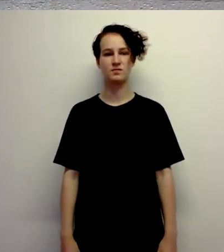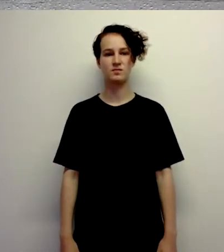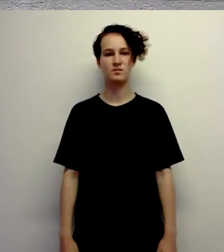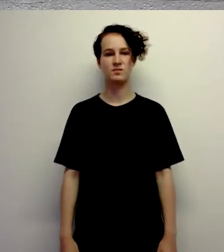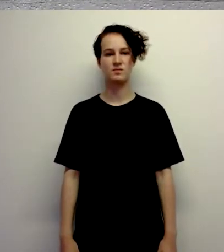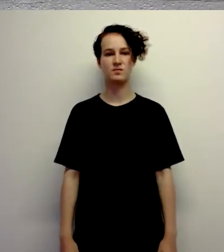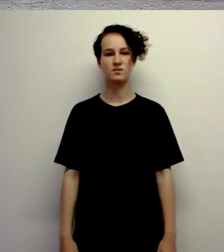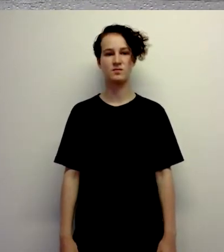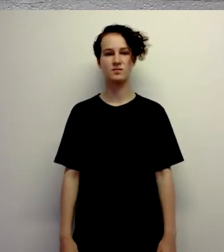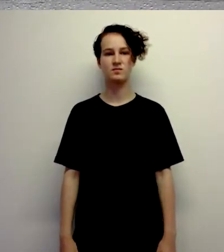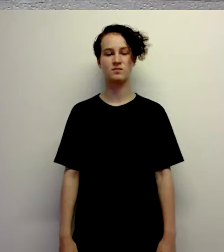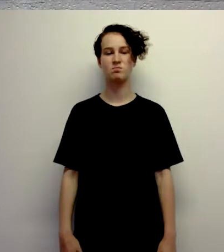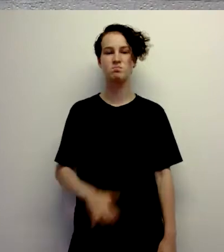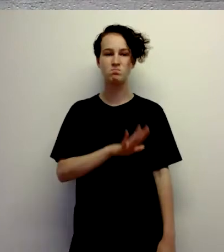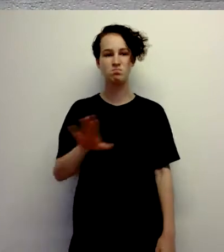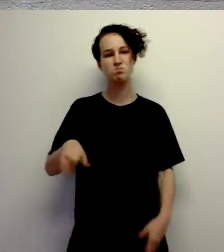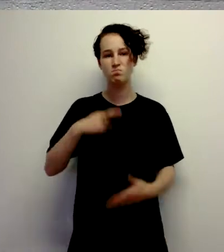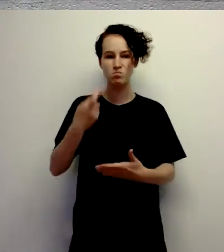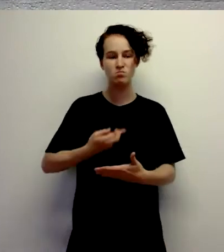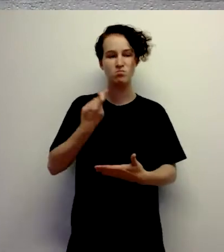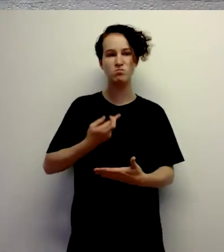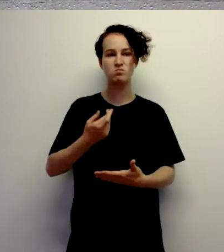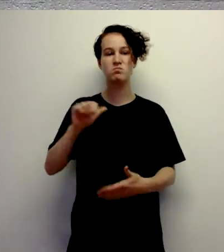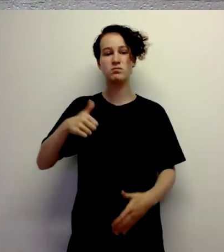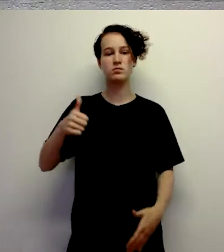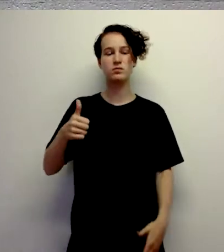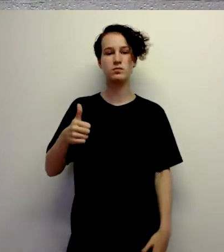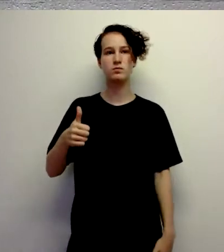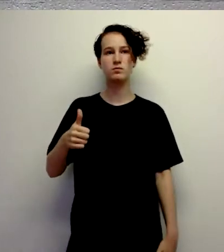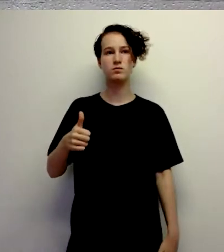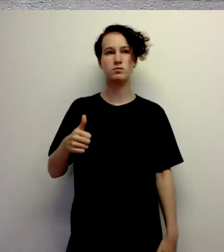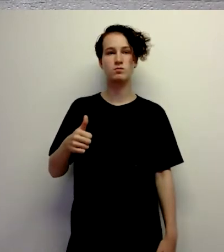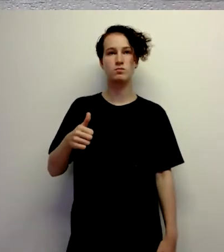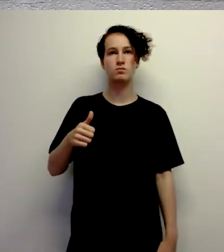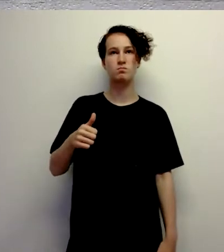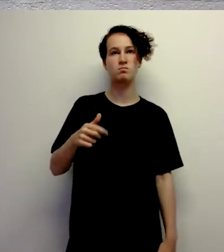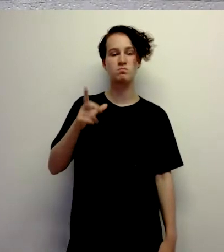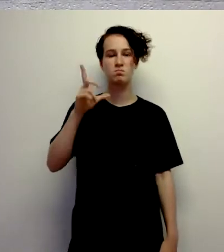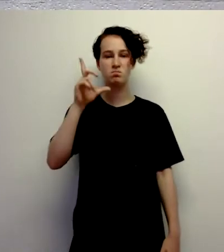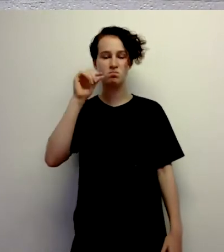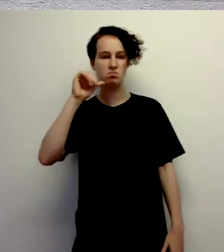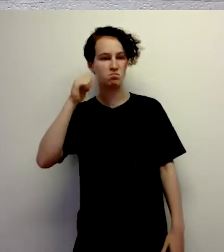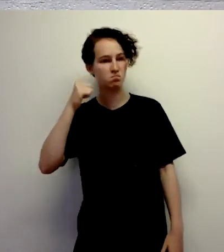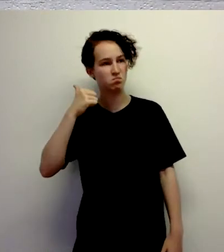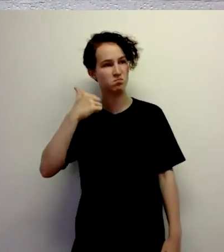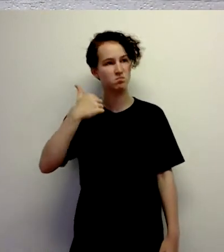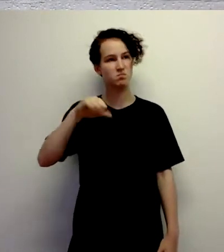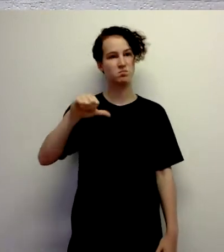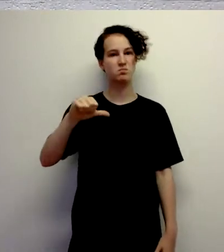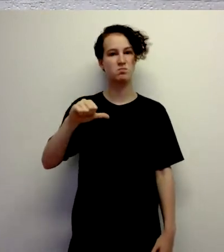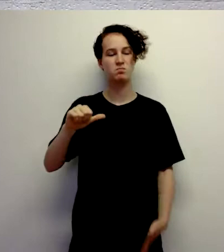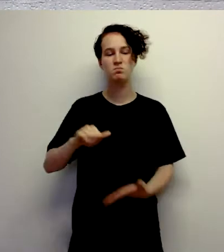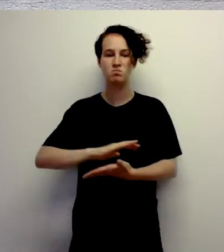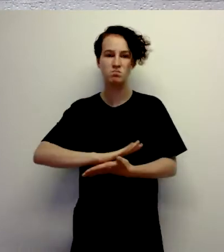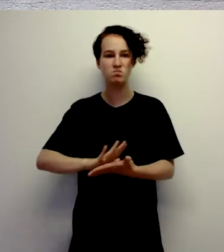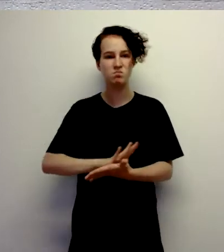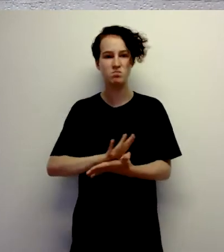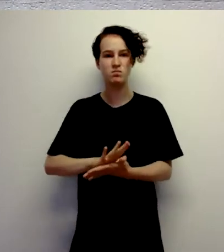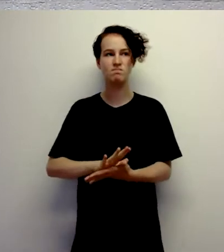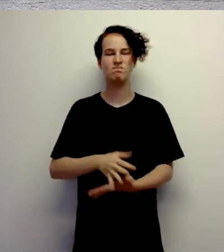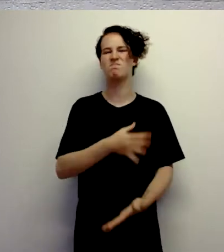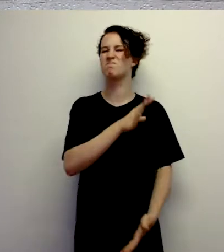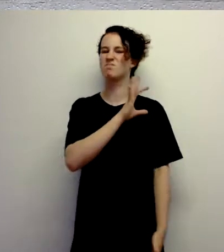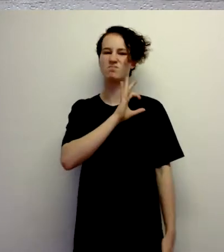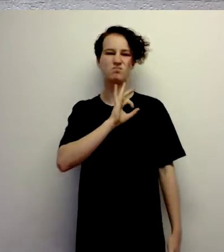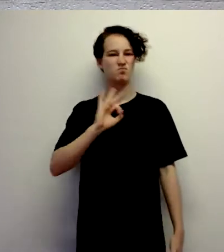matter. If you haven't got rice, you can use sand. Just make sure it hasn't got any stones or horrible things